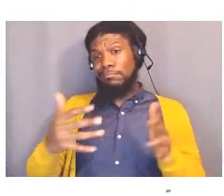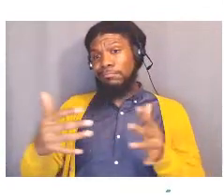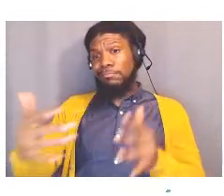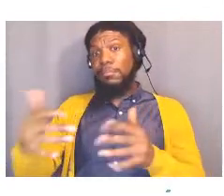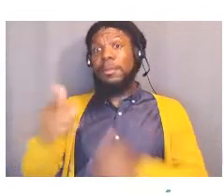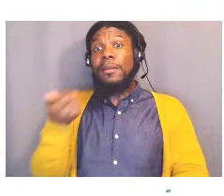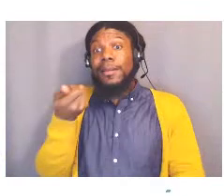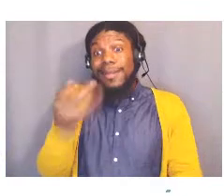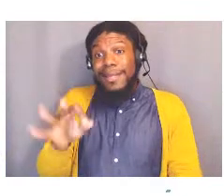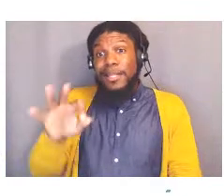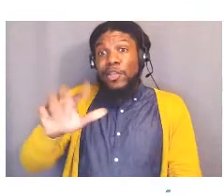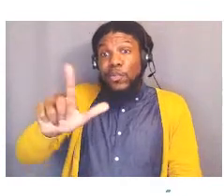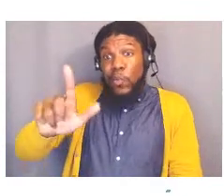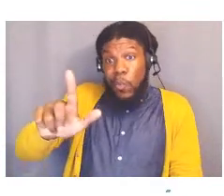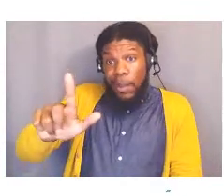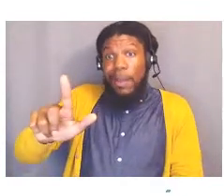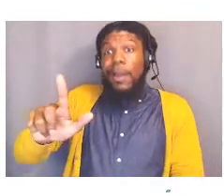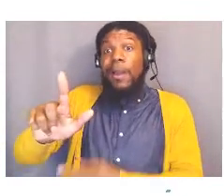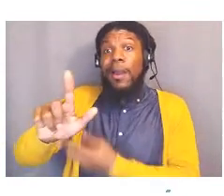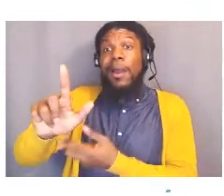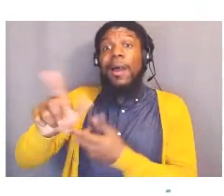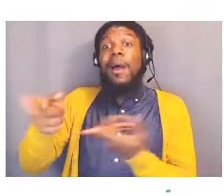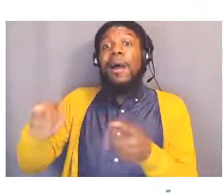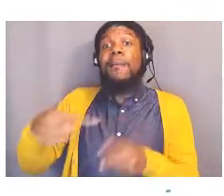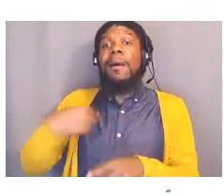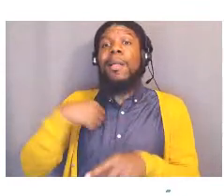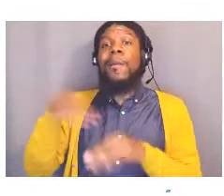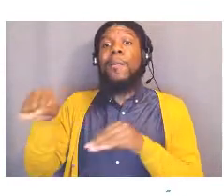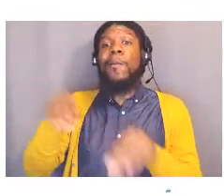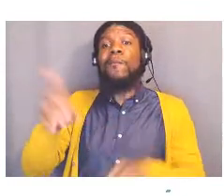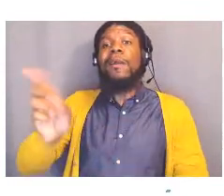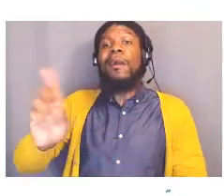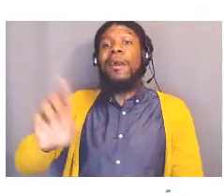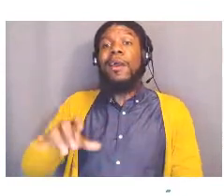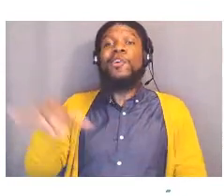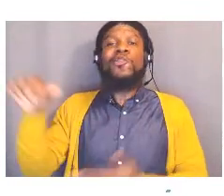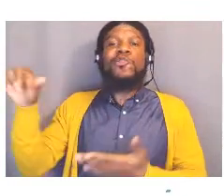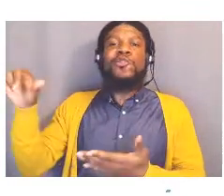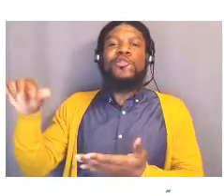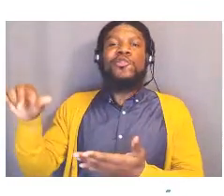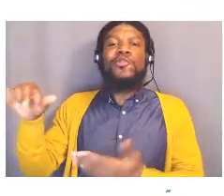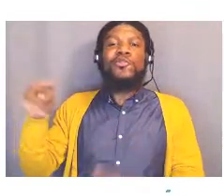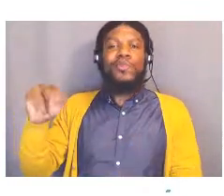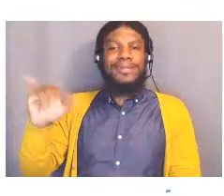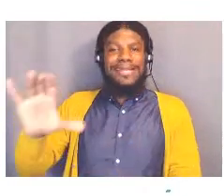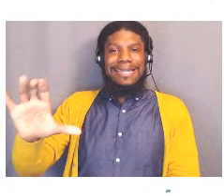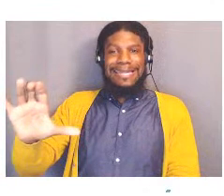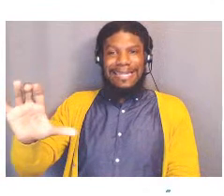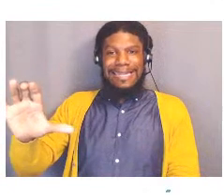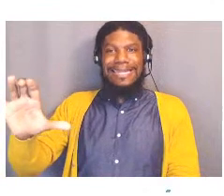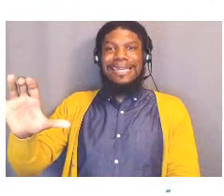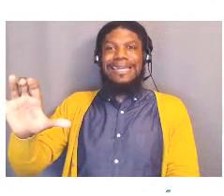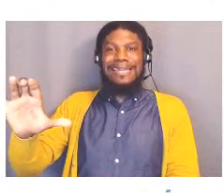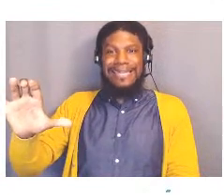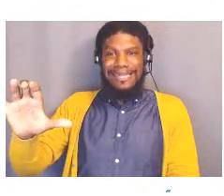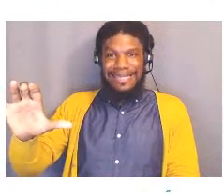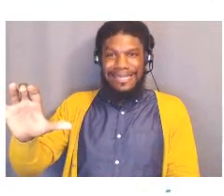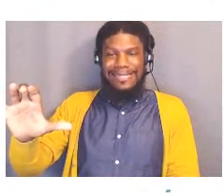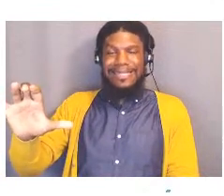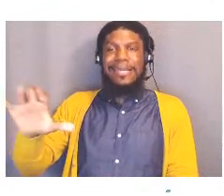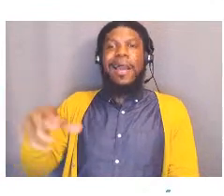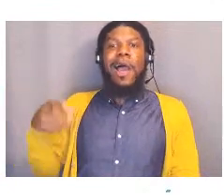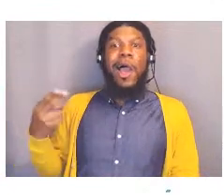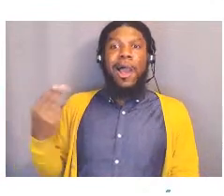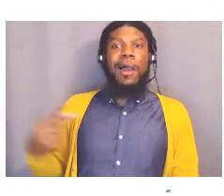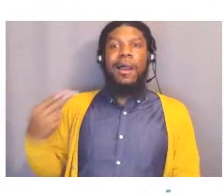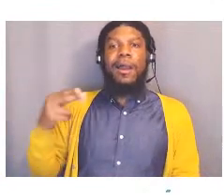1921 when I moved to New York City, Harlem to be